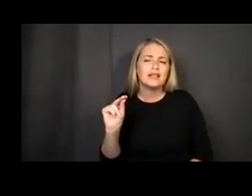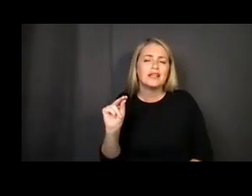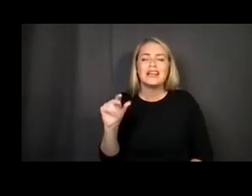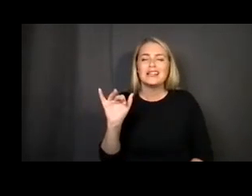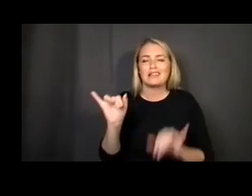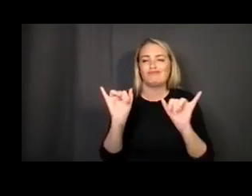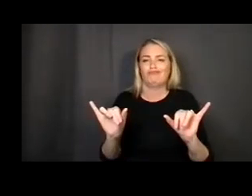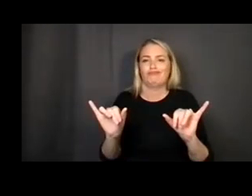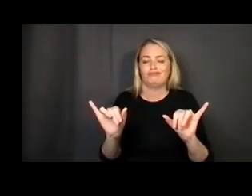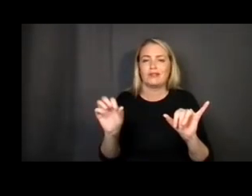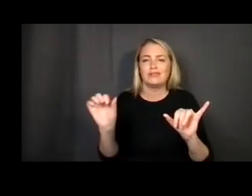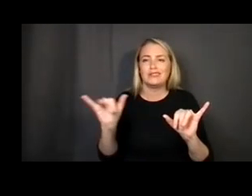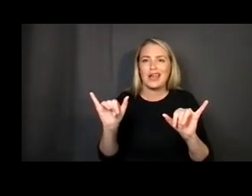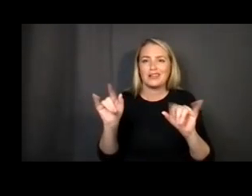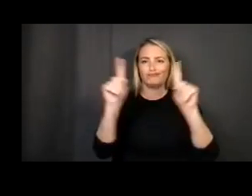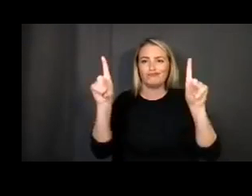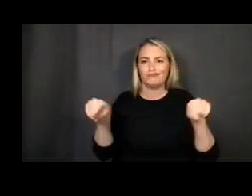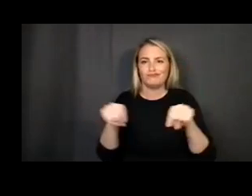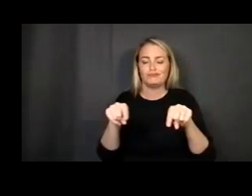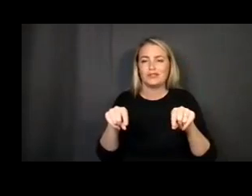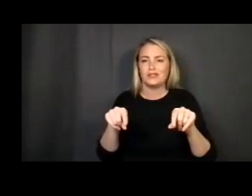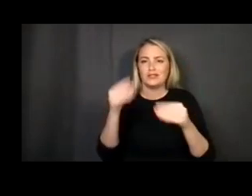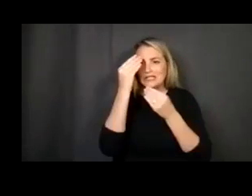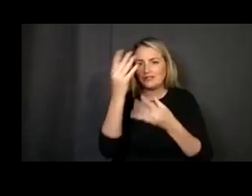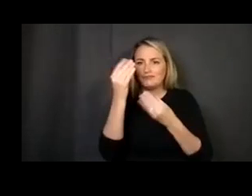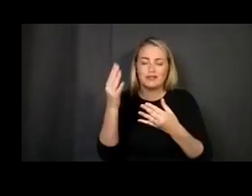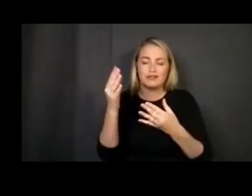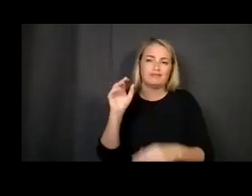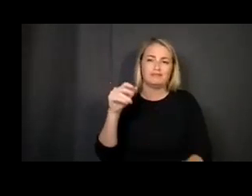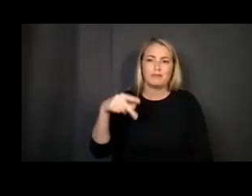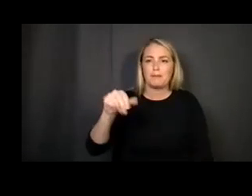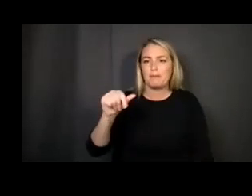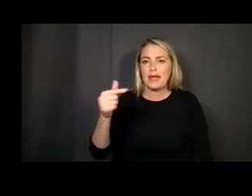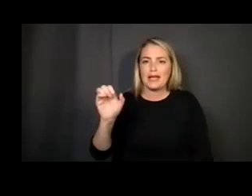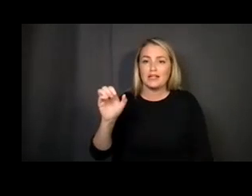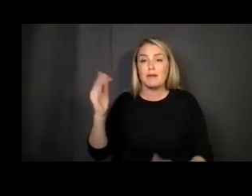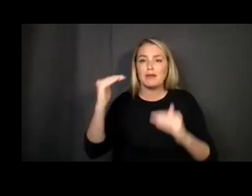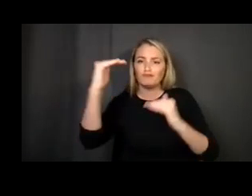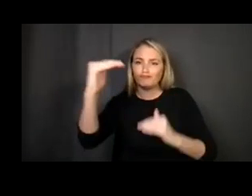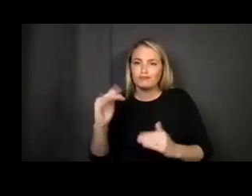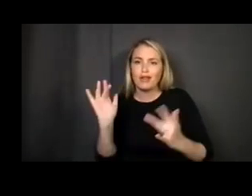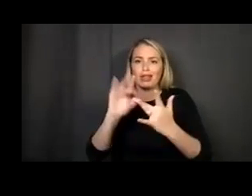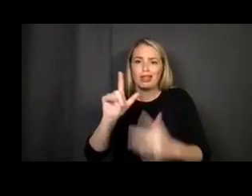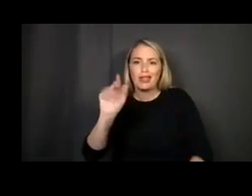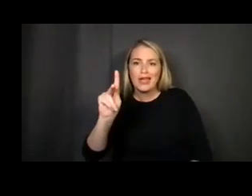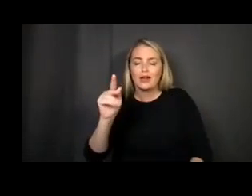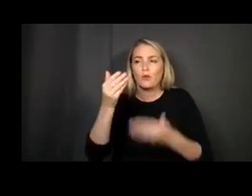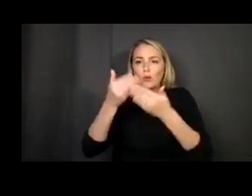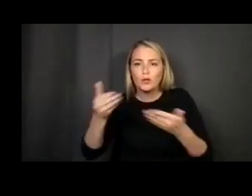kind of web page or a landing page where there might be other links out to other pieces of information or